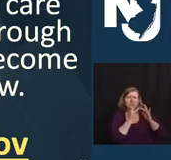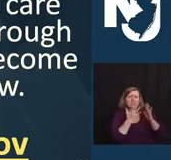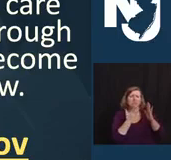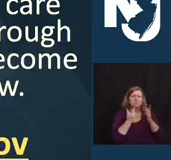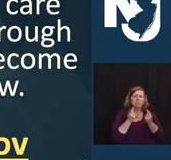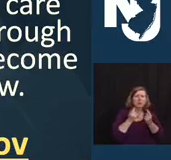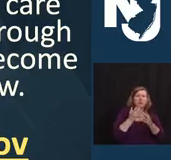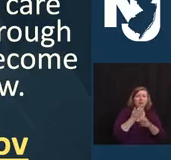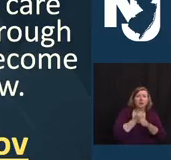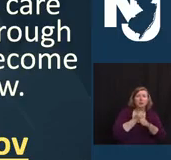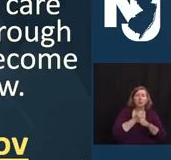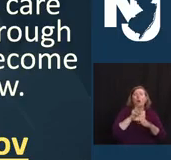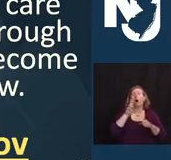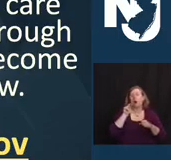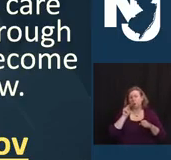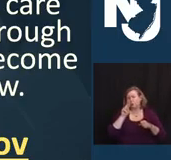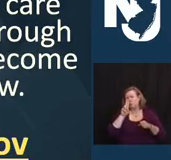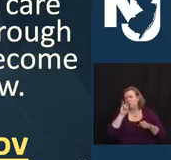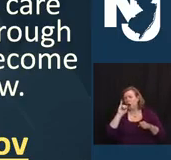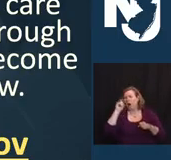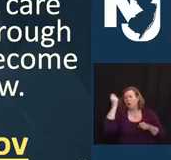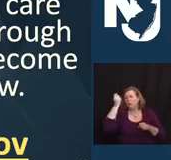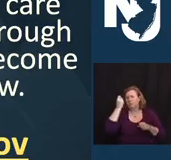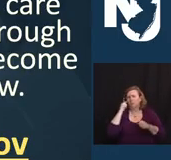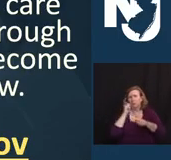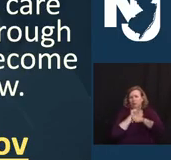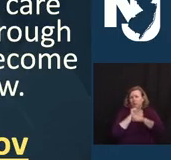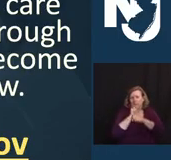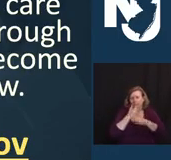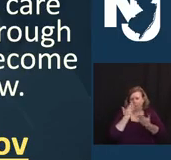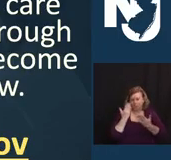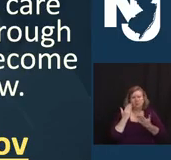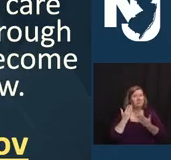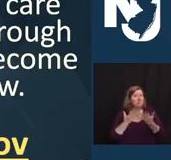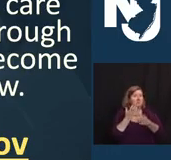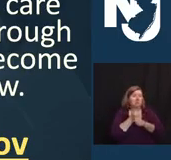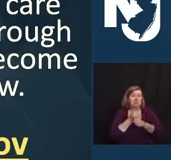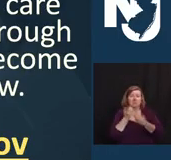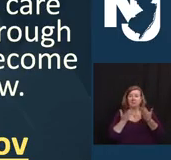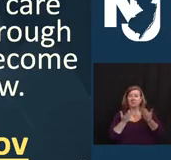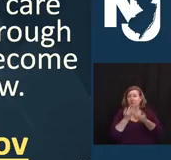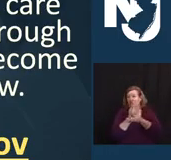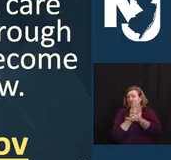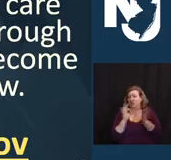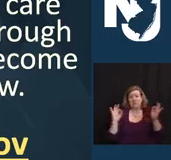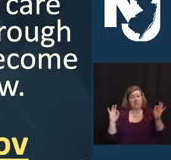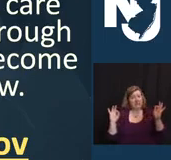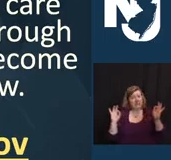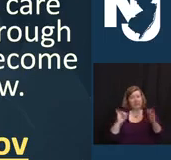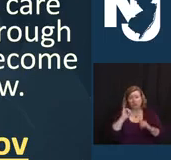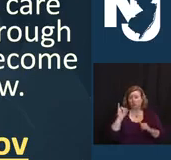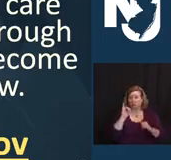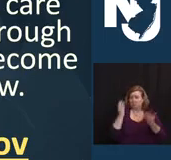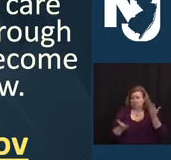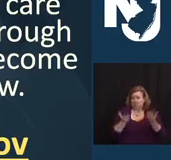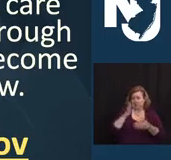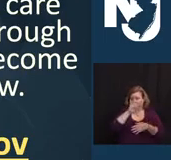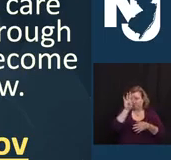compensation in 2021, you may be eligible for nearly free coverage. So again,